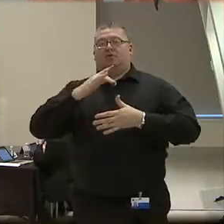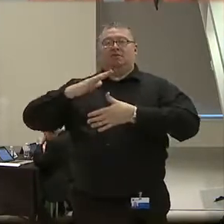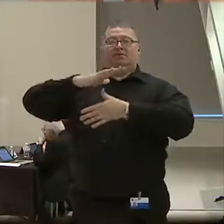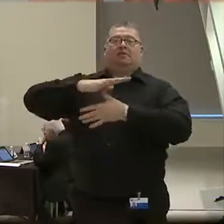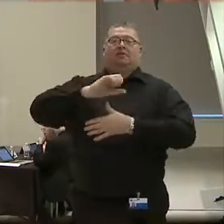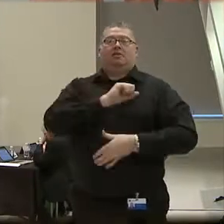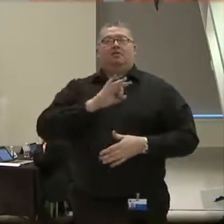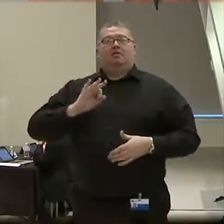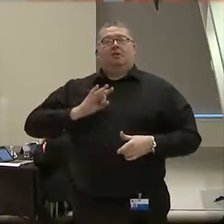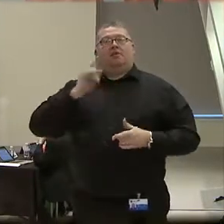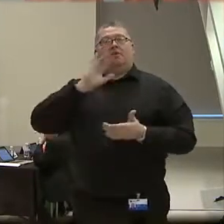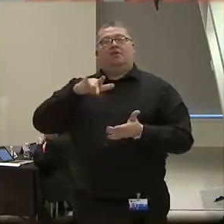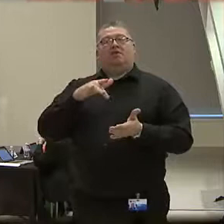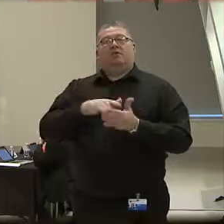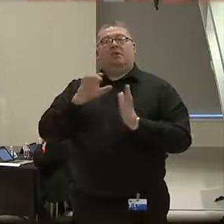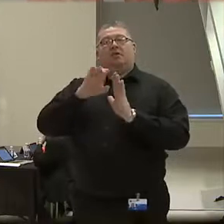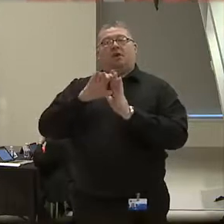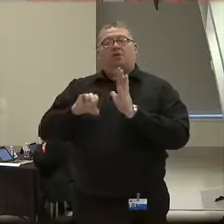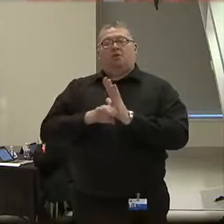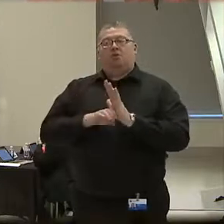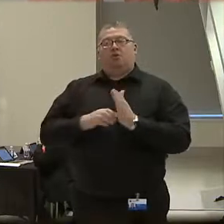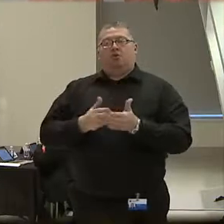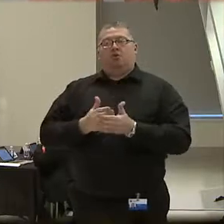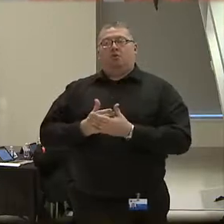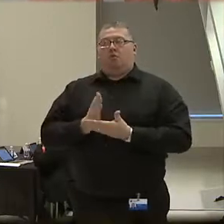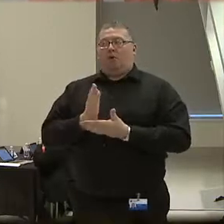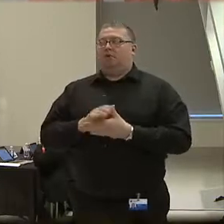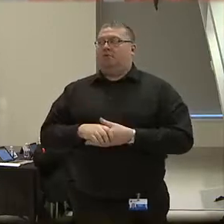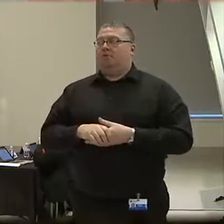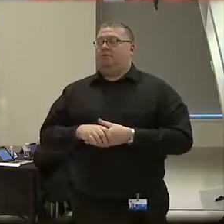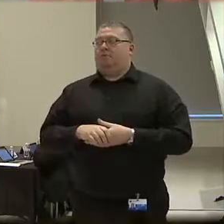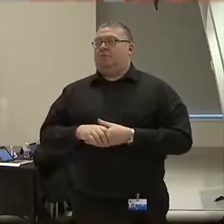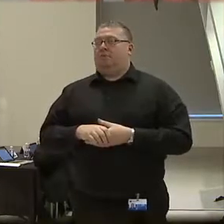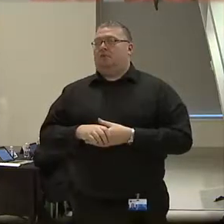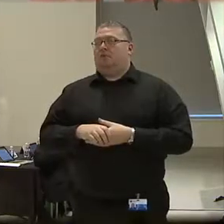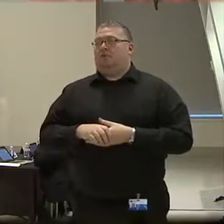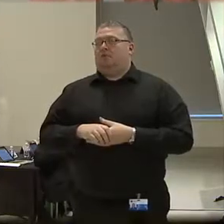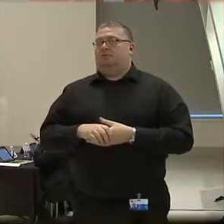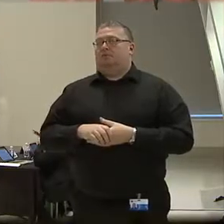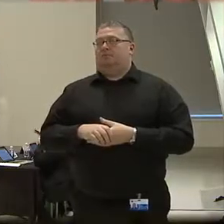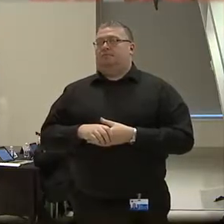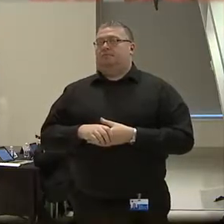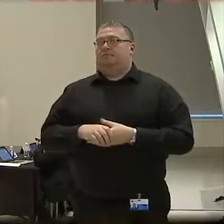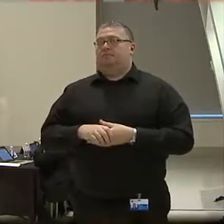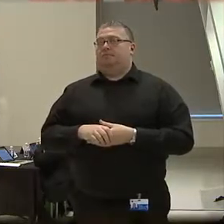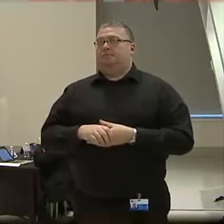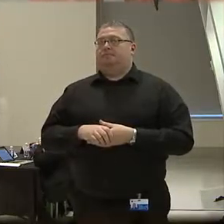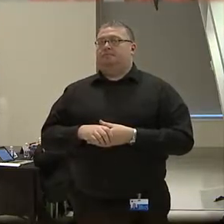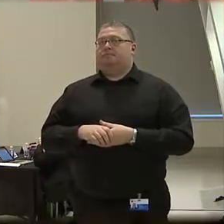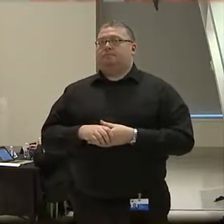Center for Constitutional Rights. I don't know if this is working.